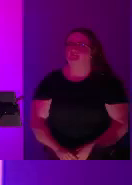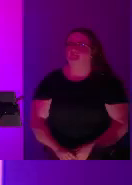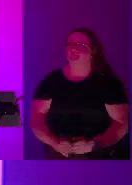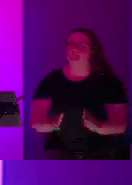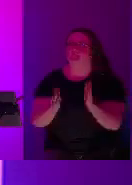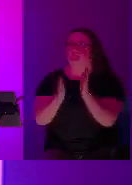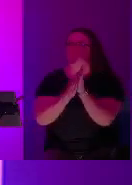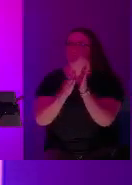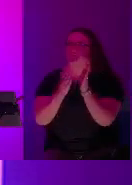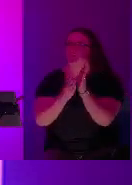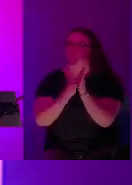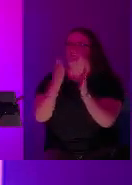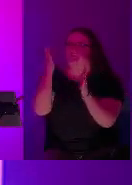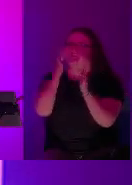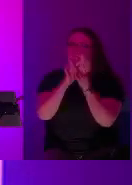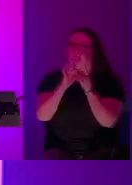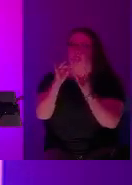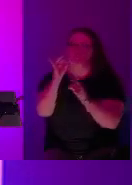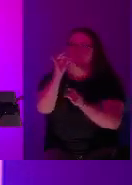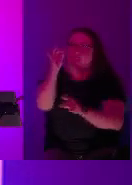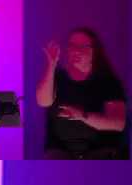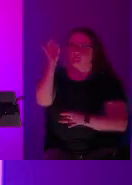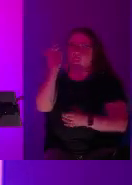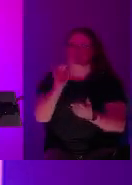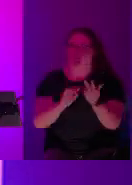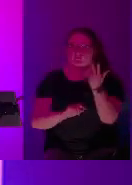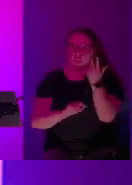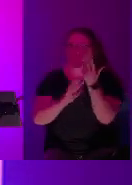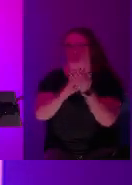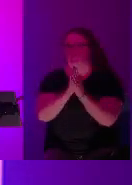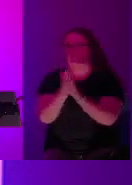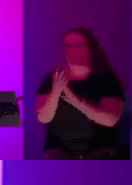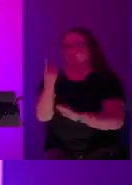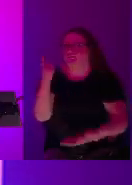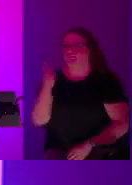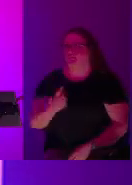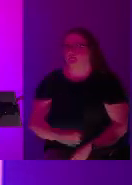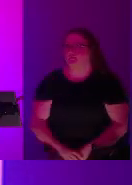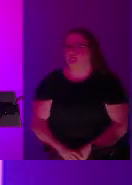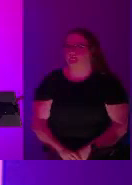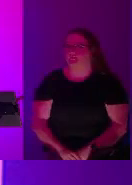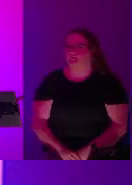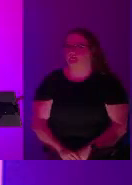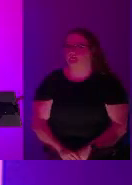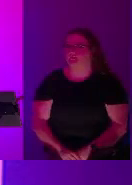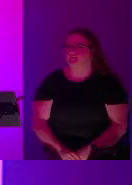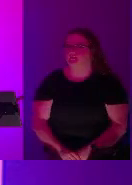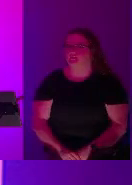Spirit, three.